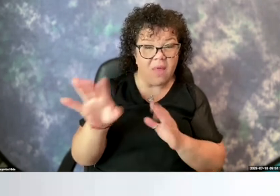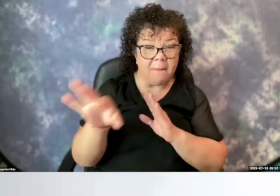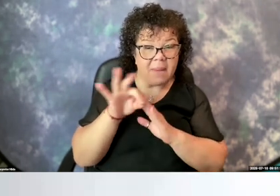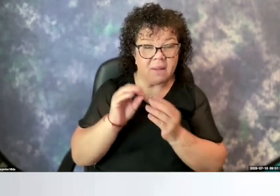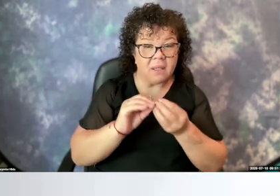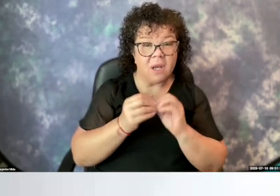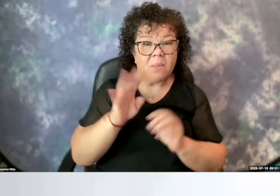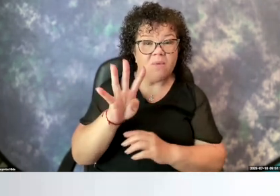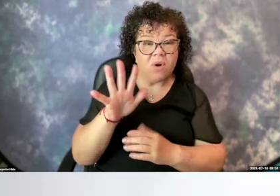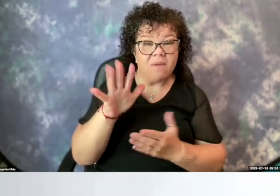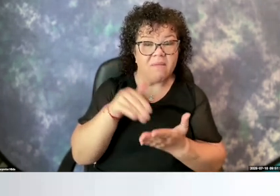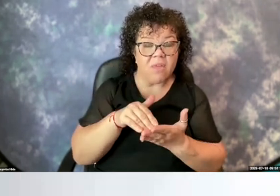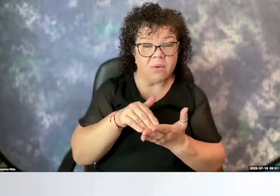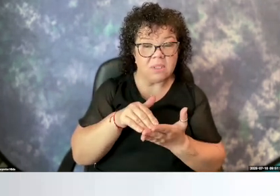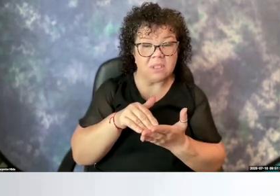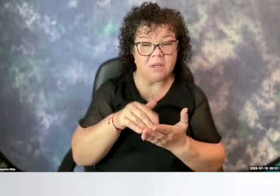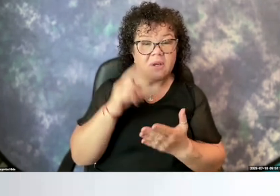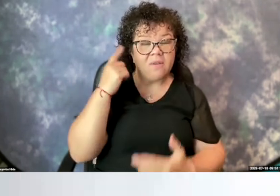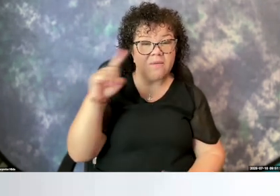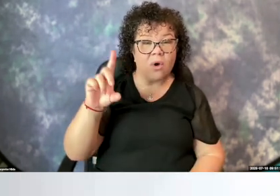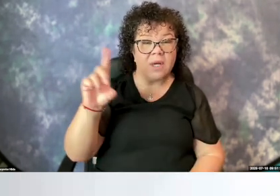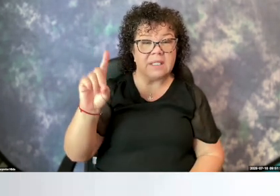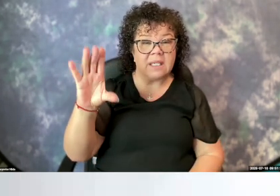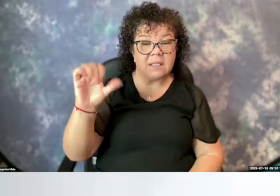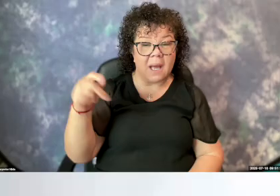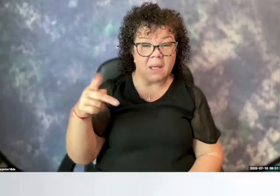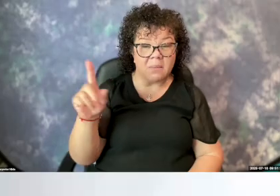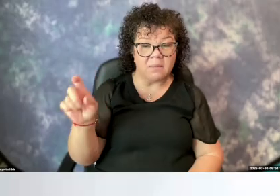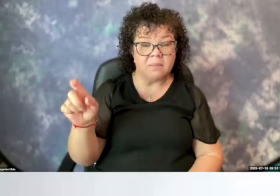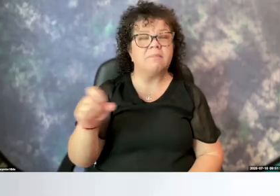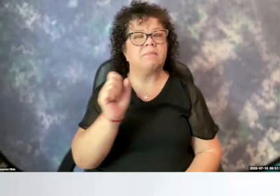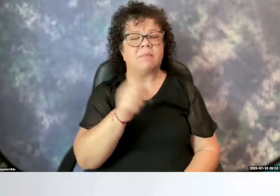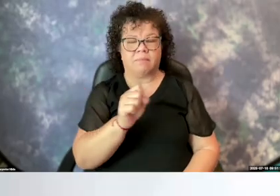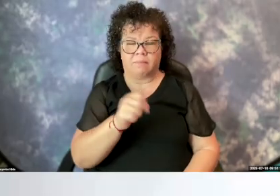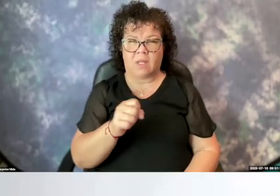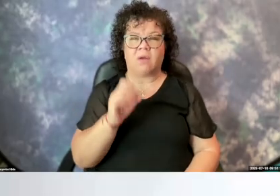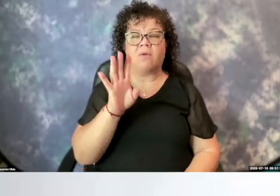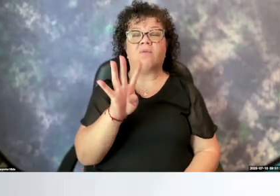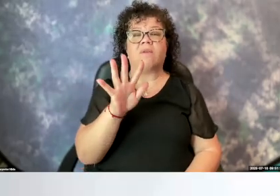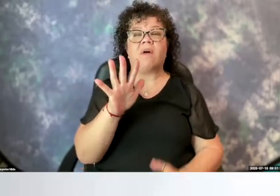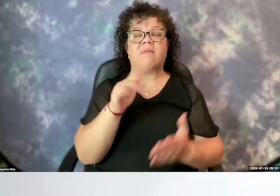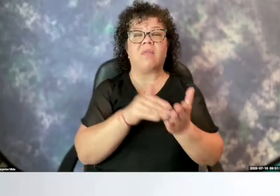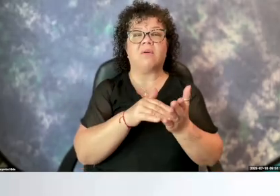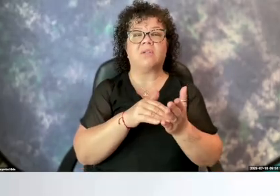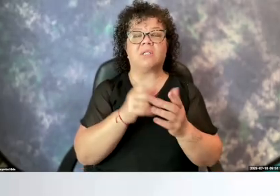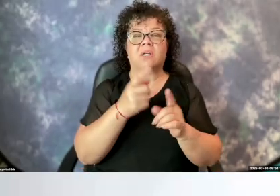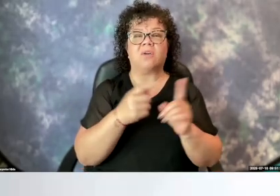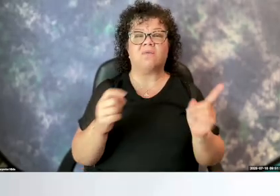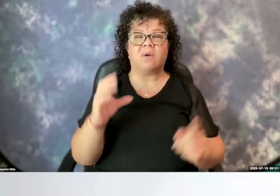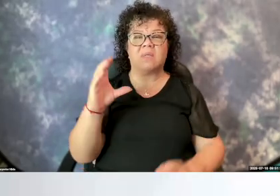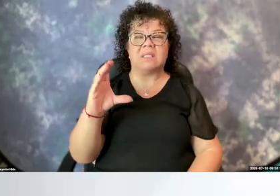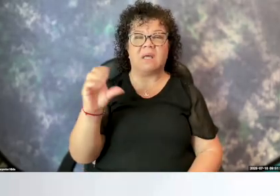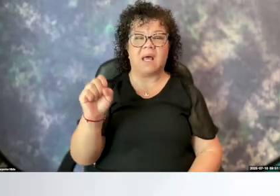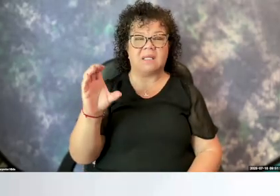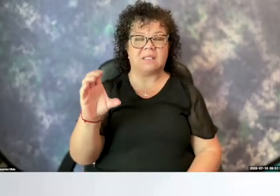45,000 number came from for DCAP? Yeah, so the 45,000 came from